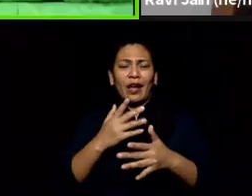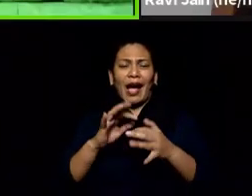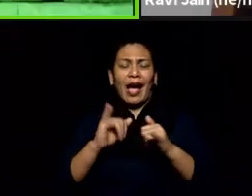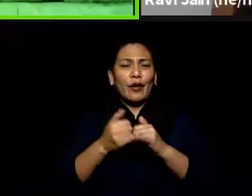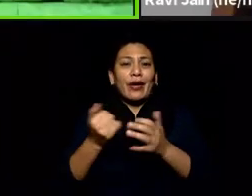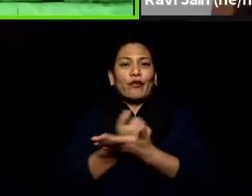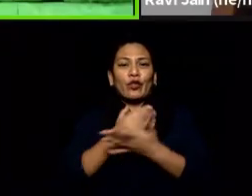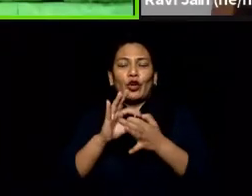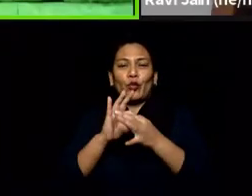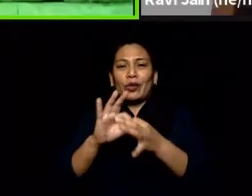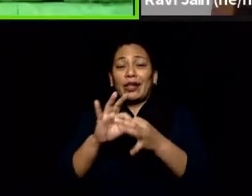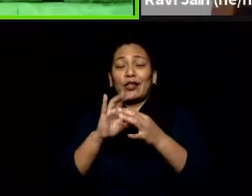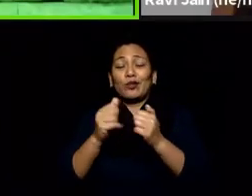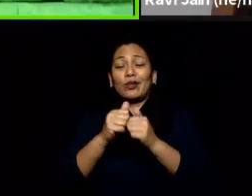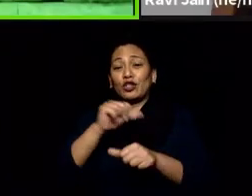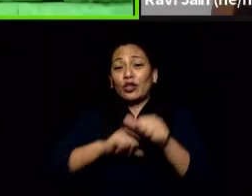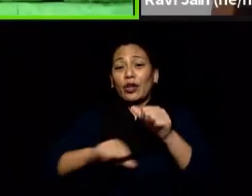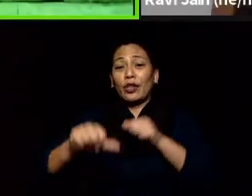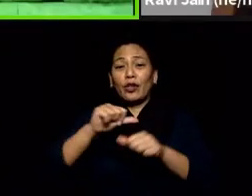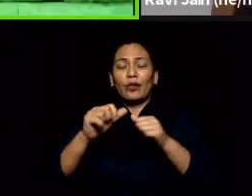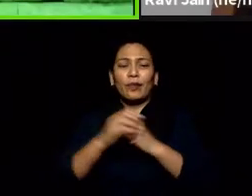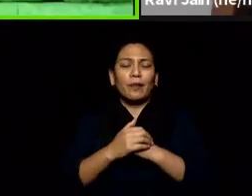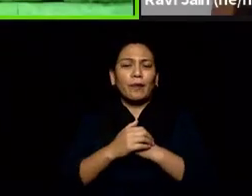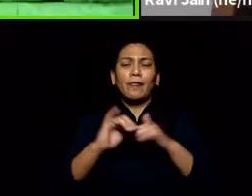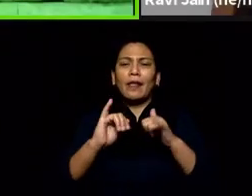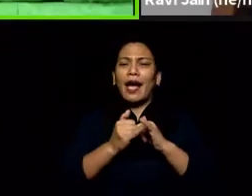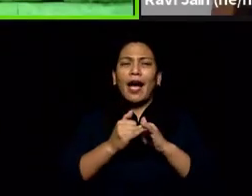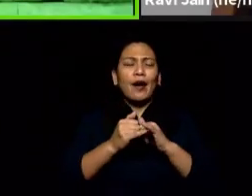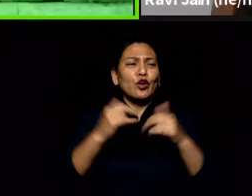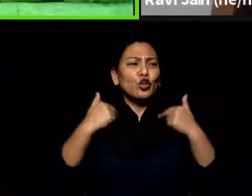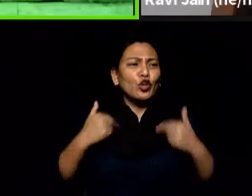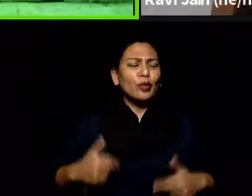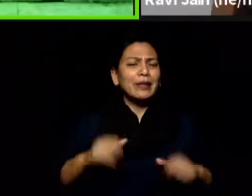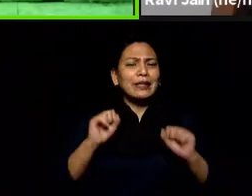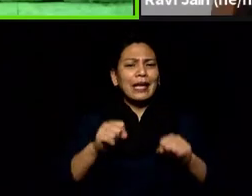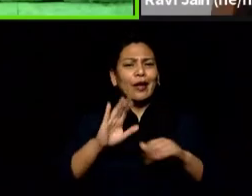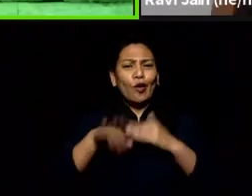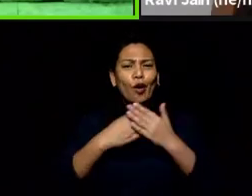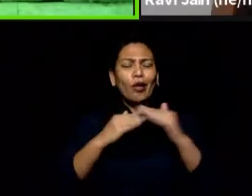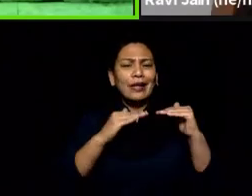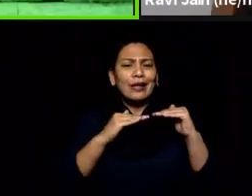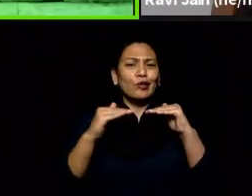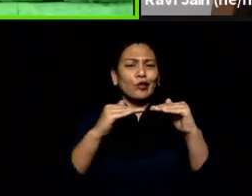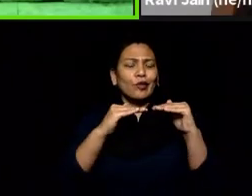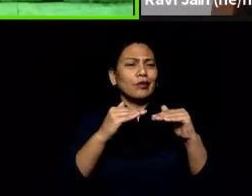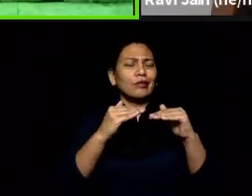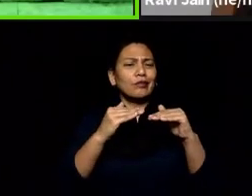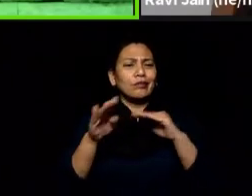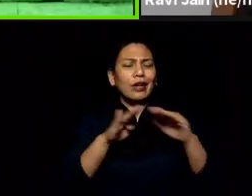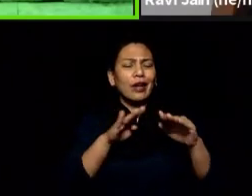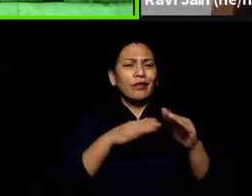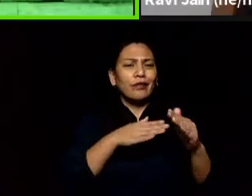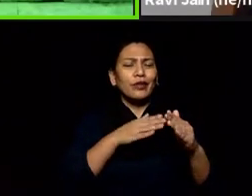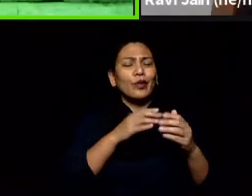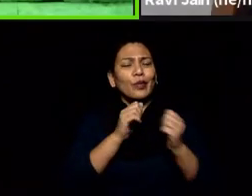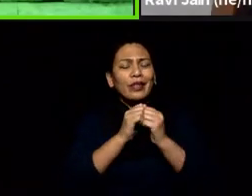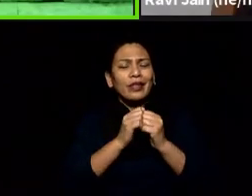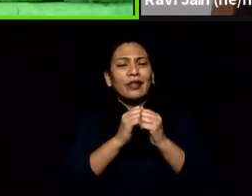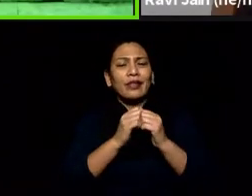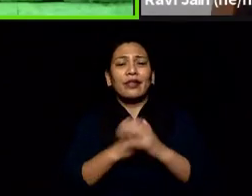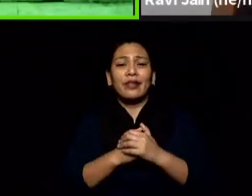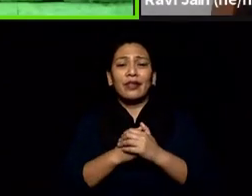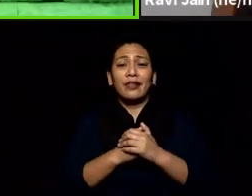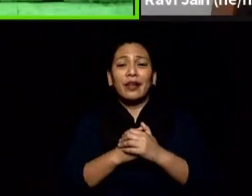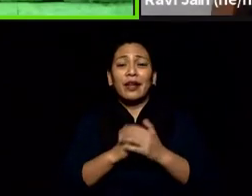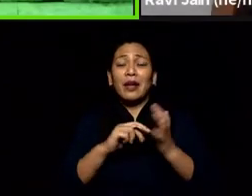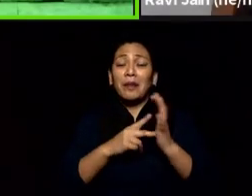question, between equitable treatment of all human beings. And maybe that means what is perceived to be less equal treatment